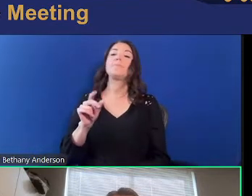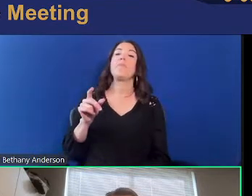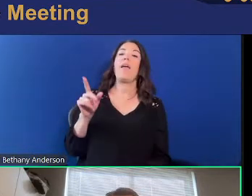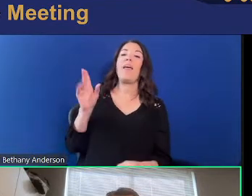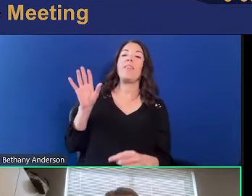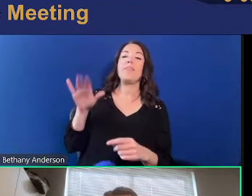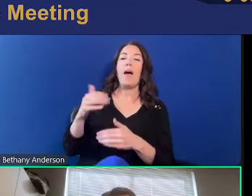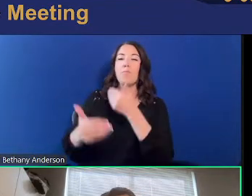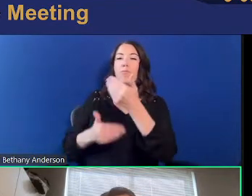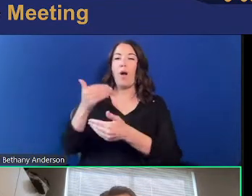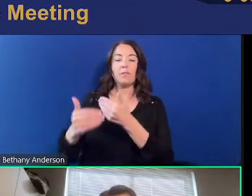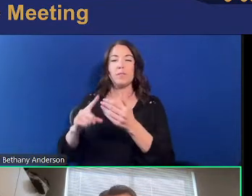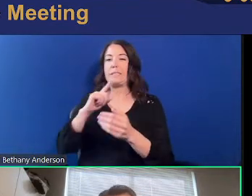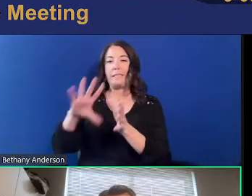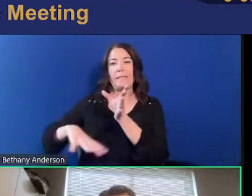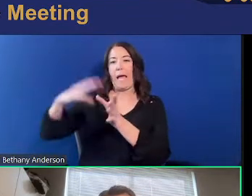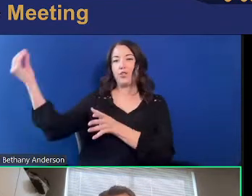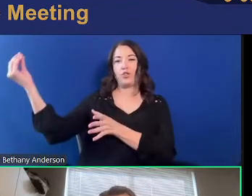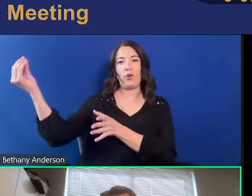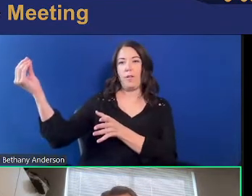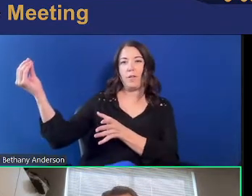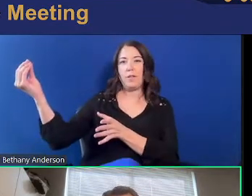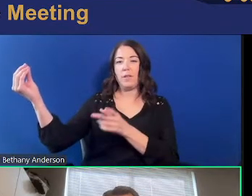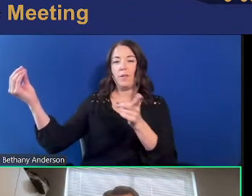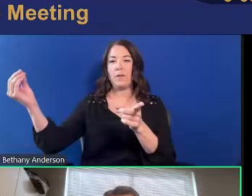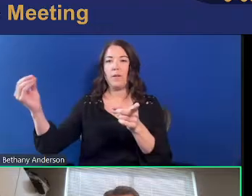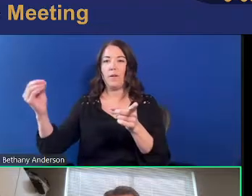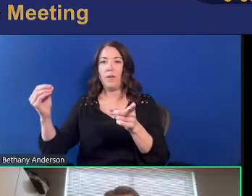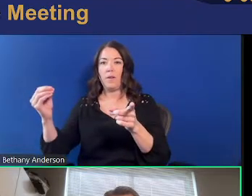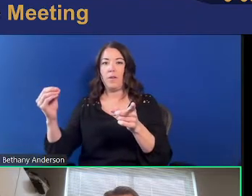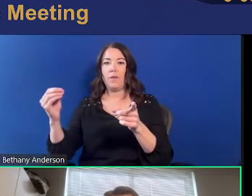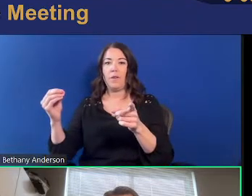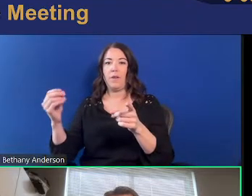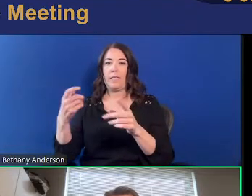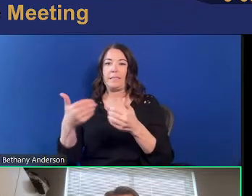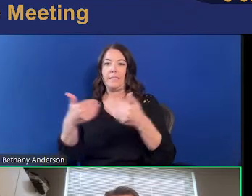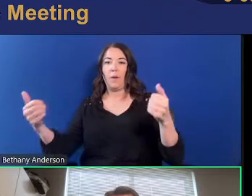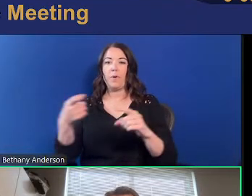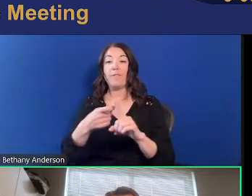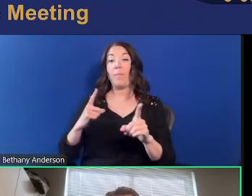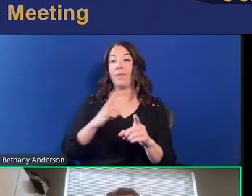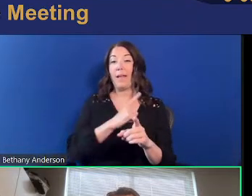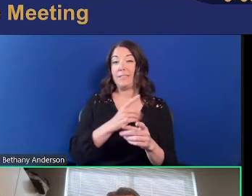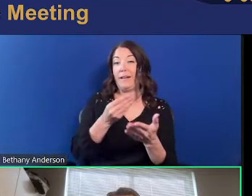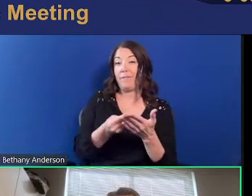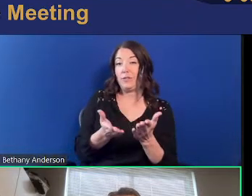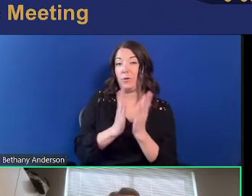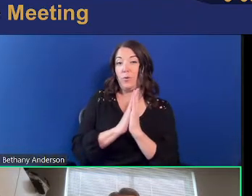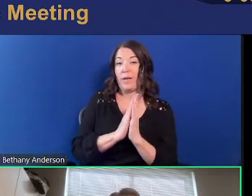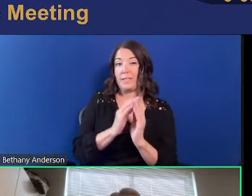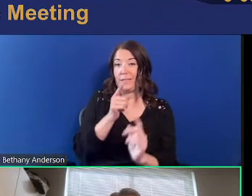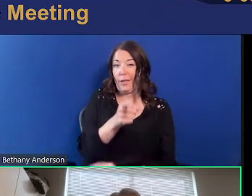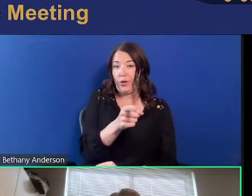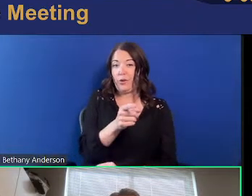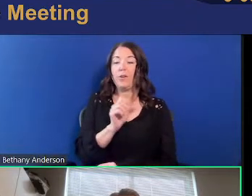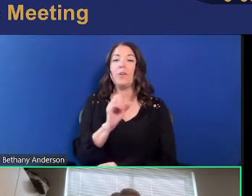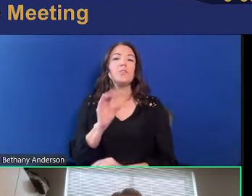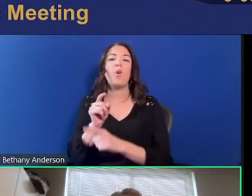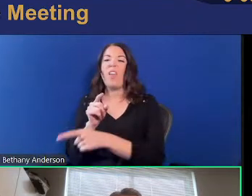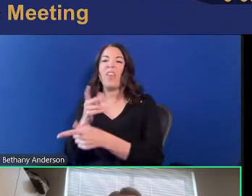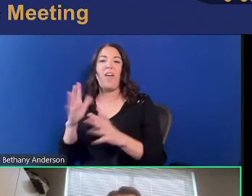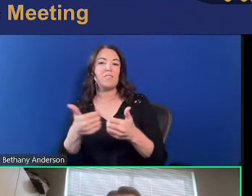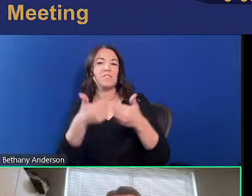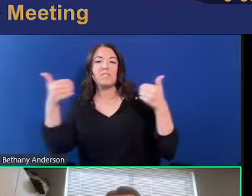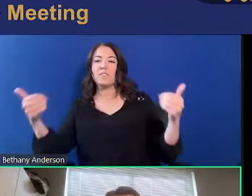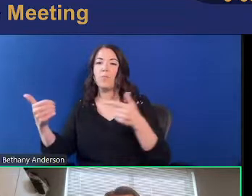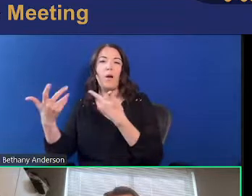happens externally to this legislative fiscal request. And so that's moving forward separately